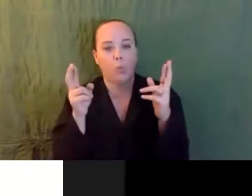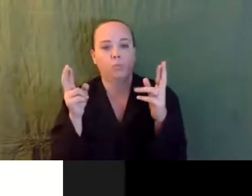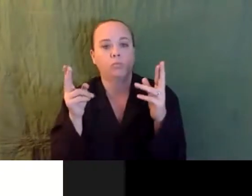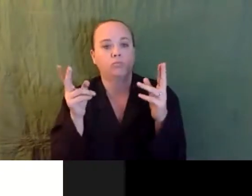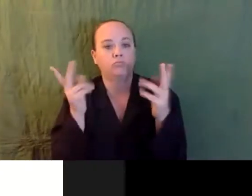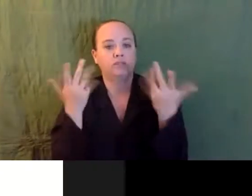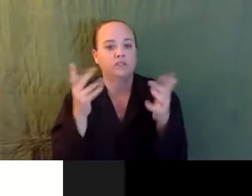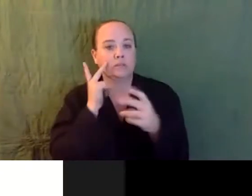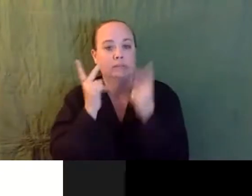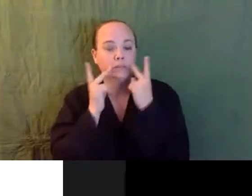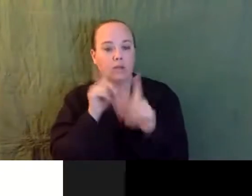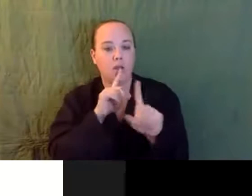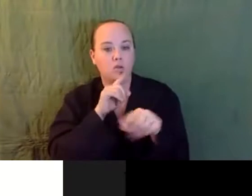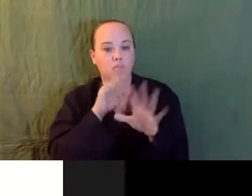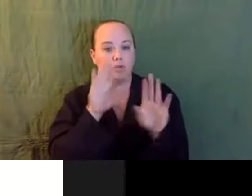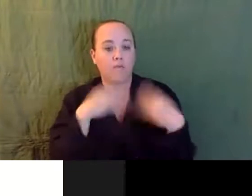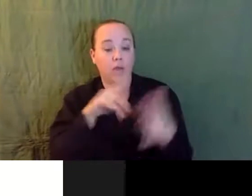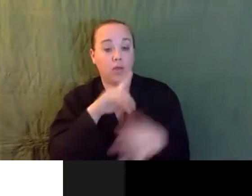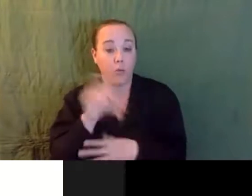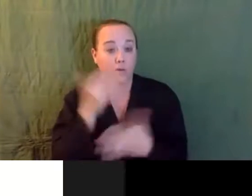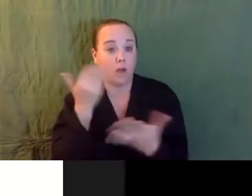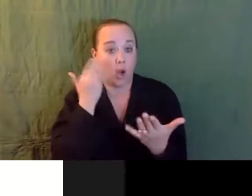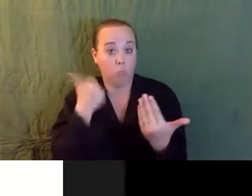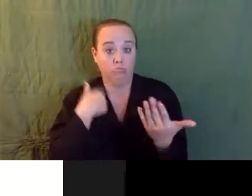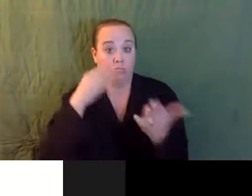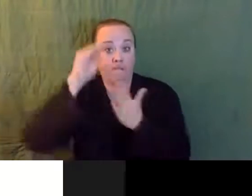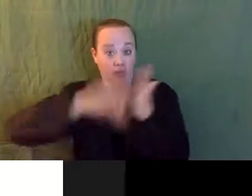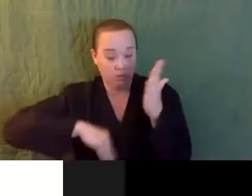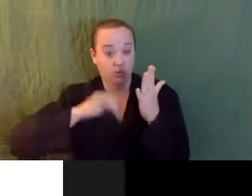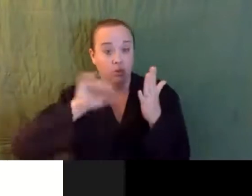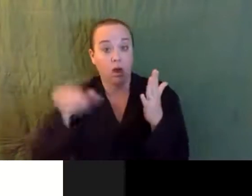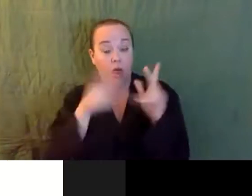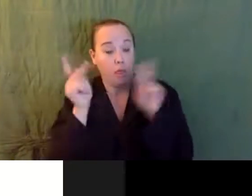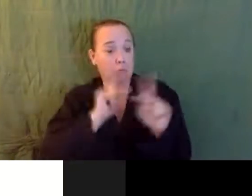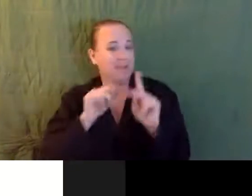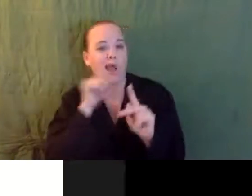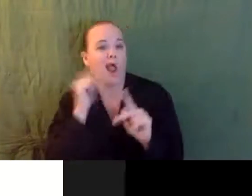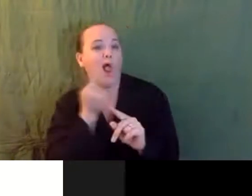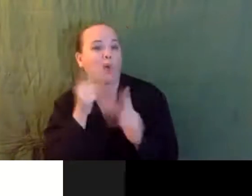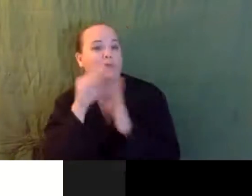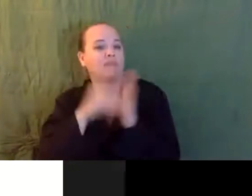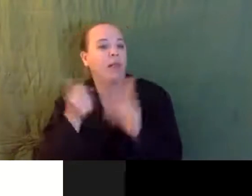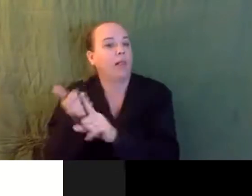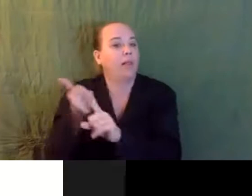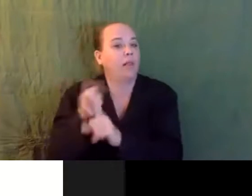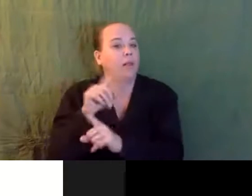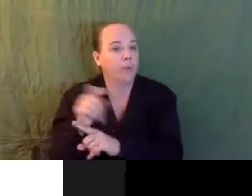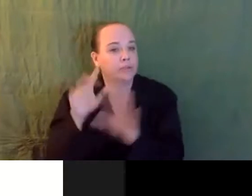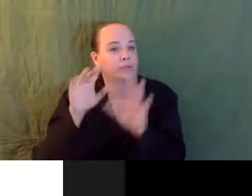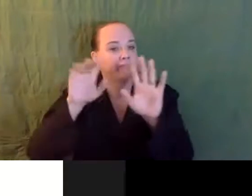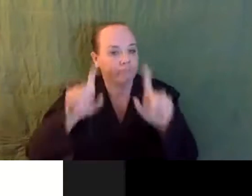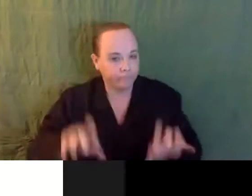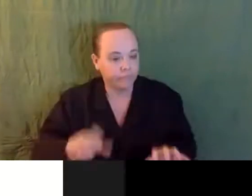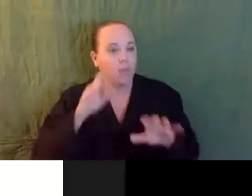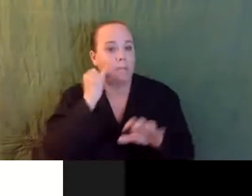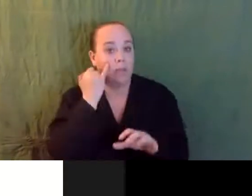answers provided in the questionnaire. I know I filled that out. I know some other friends who are candidates who don't always fill out their own questionnaires, but if you are interested in